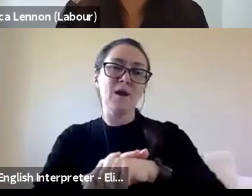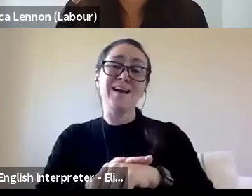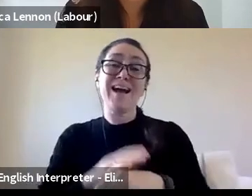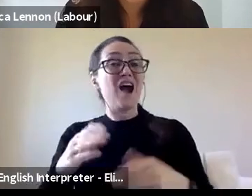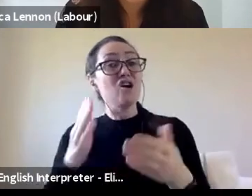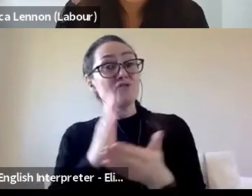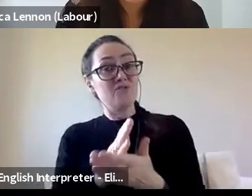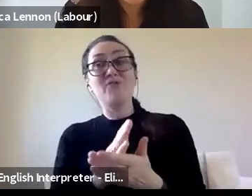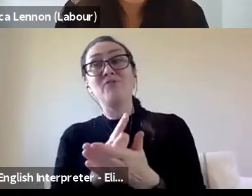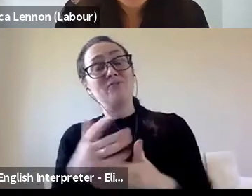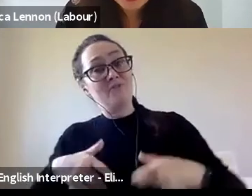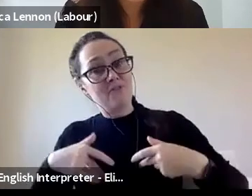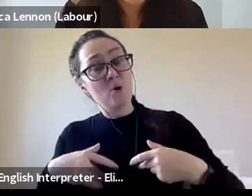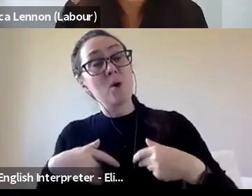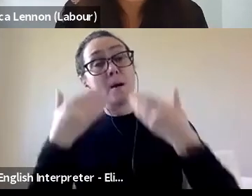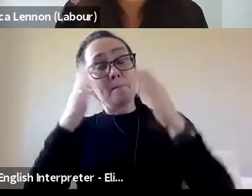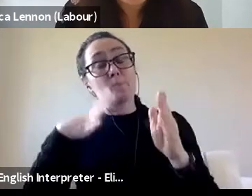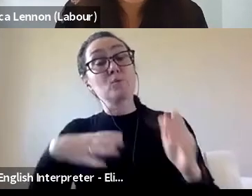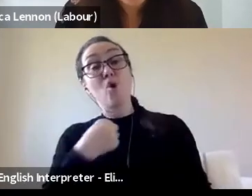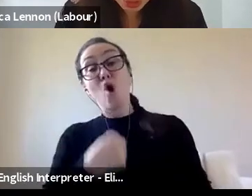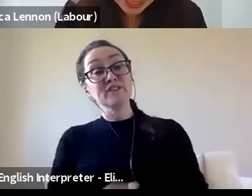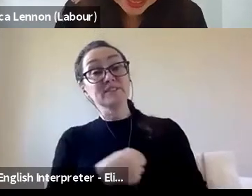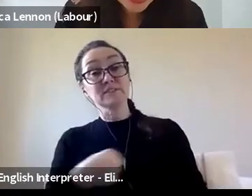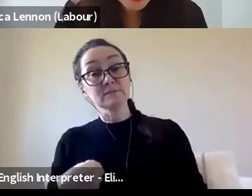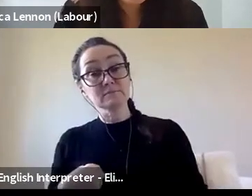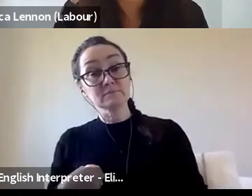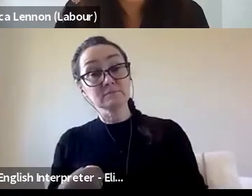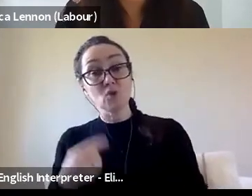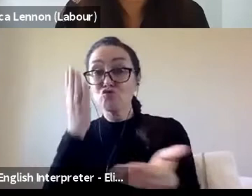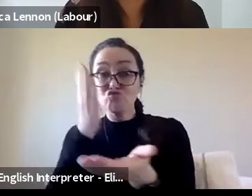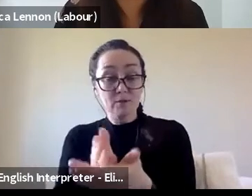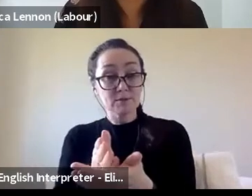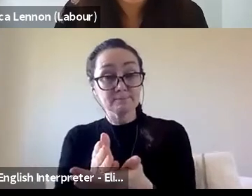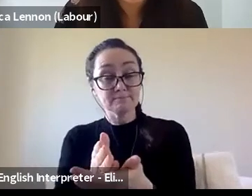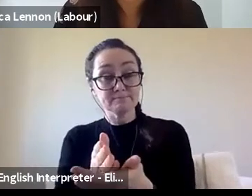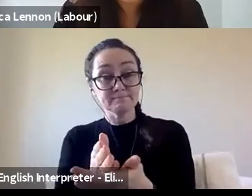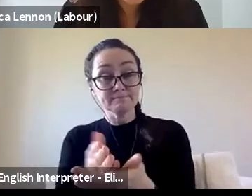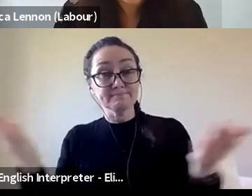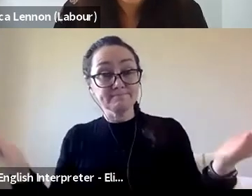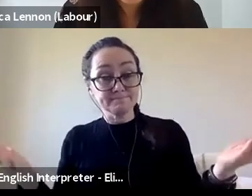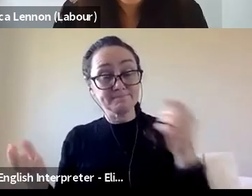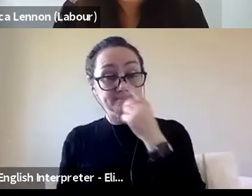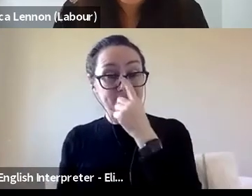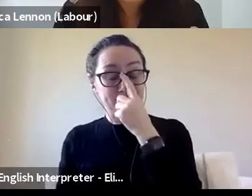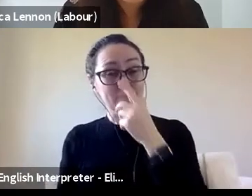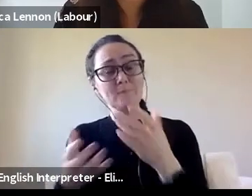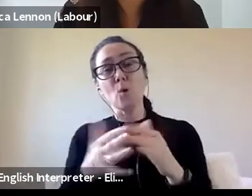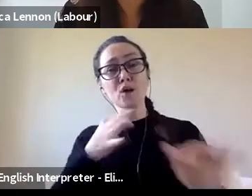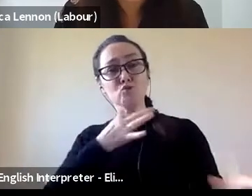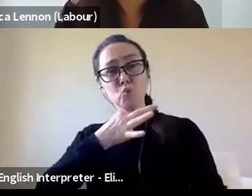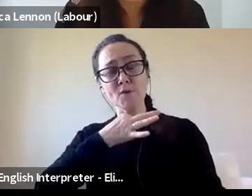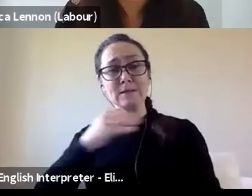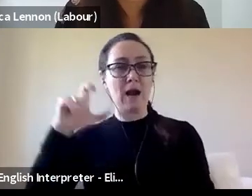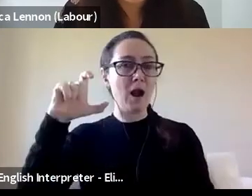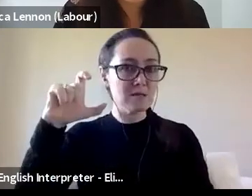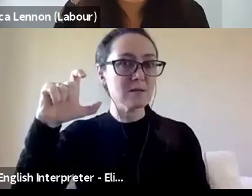public are realistic. We can't do everything, we can't do it quickly, but where people are at most risk, like cancer, I'm really